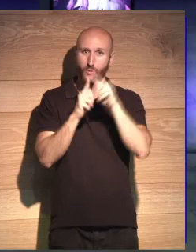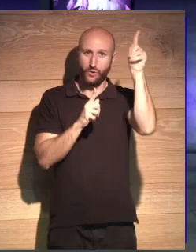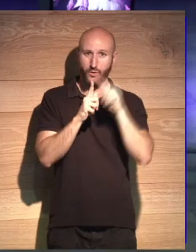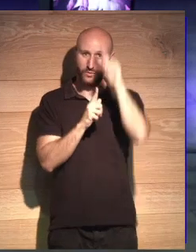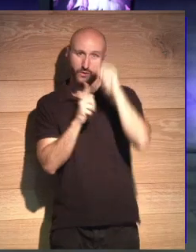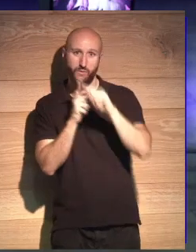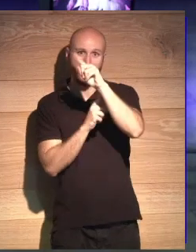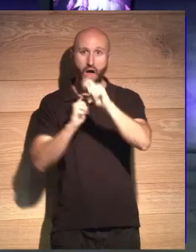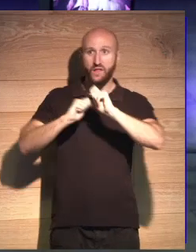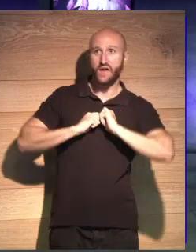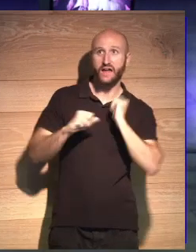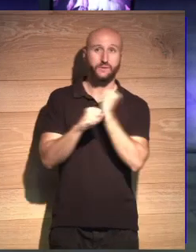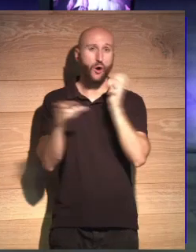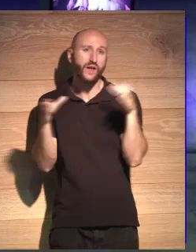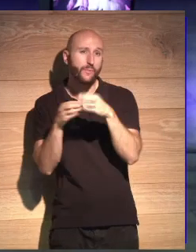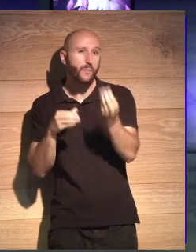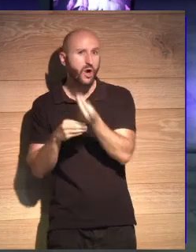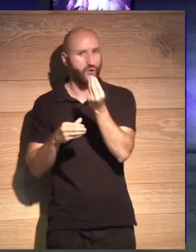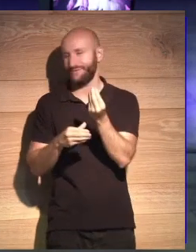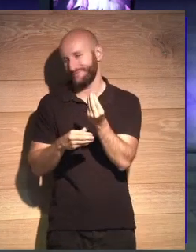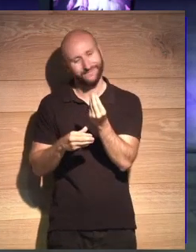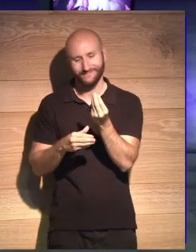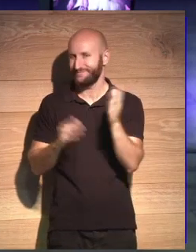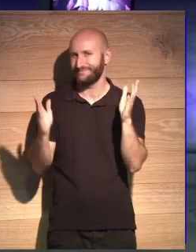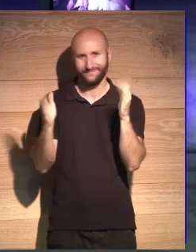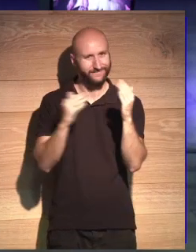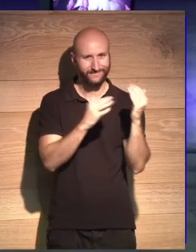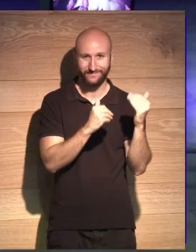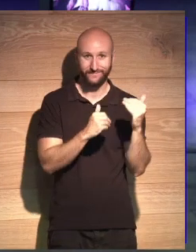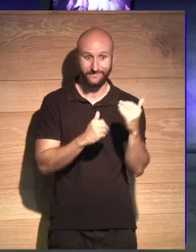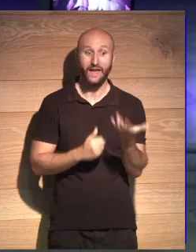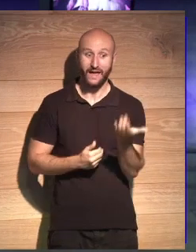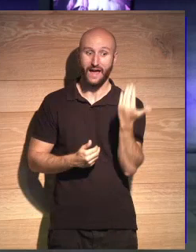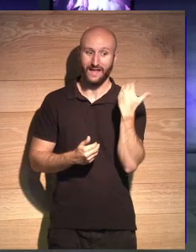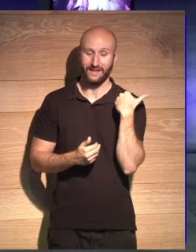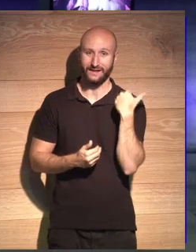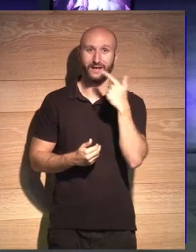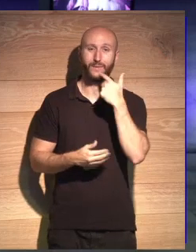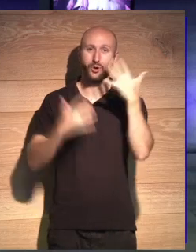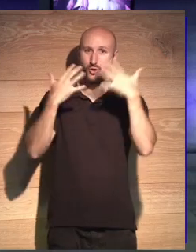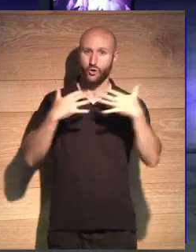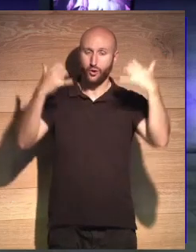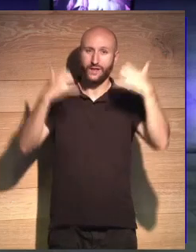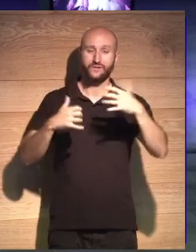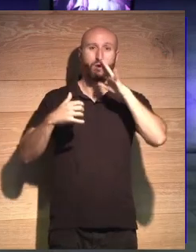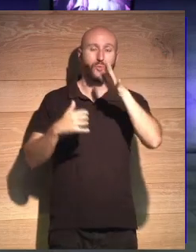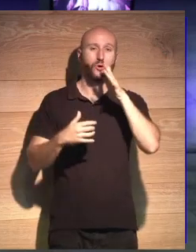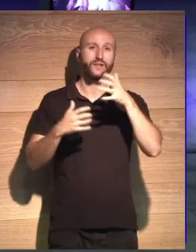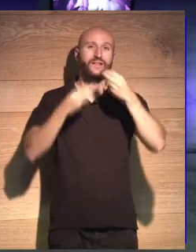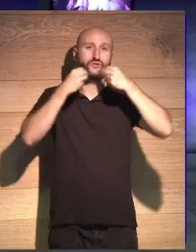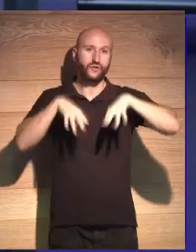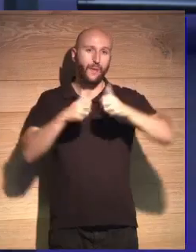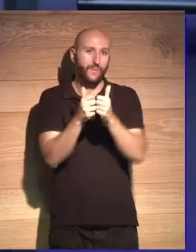instance, Candy Crush will not help you develop your teamwork skills. Yesterday, for